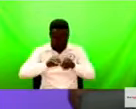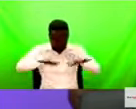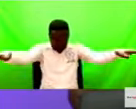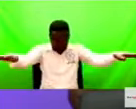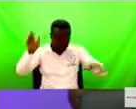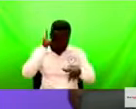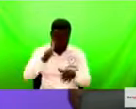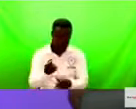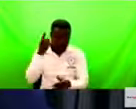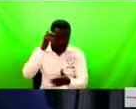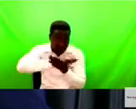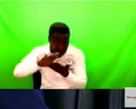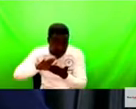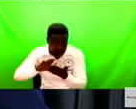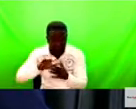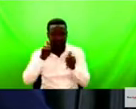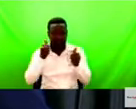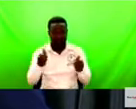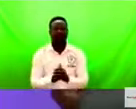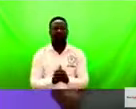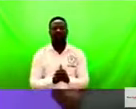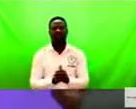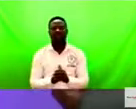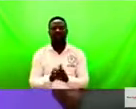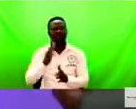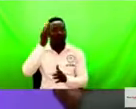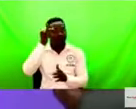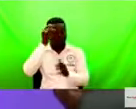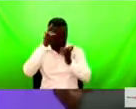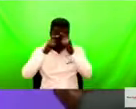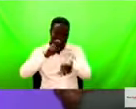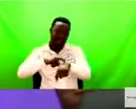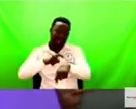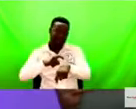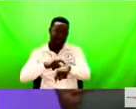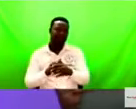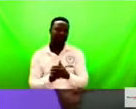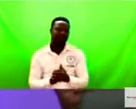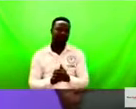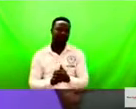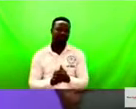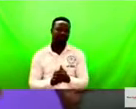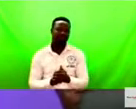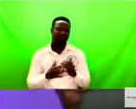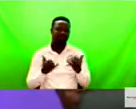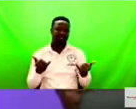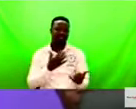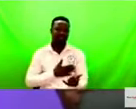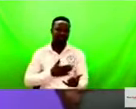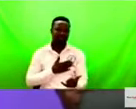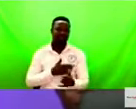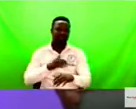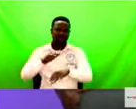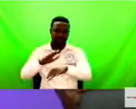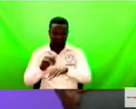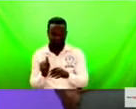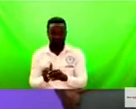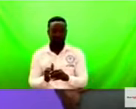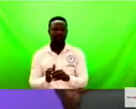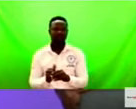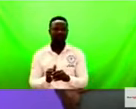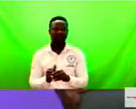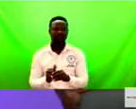Have I communicated? And especially because of time, may I now respectfully ask